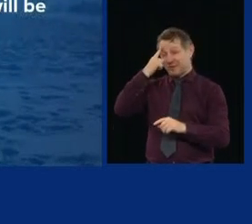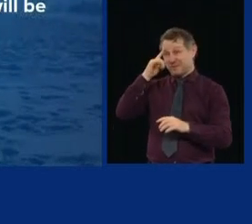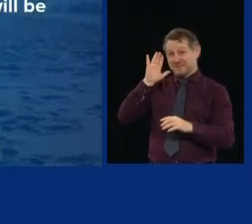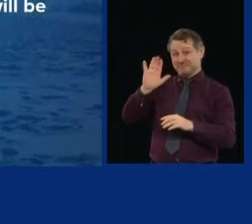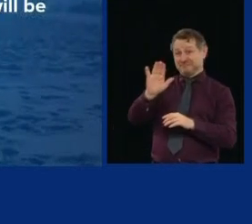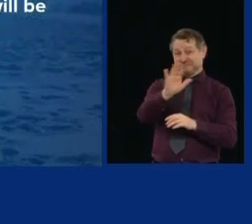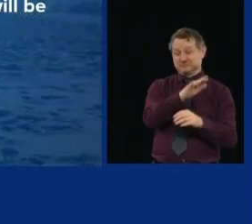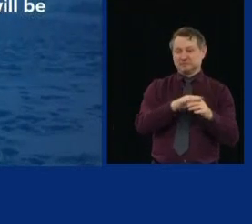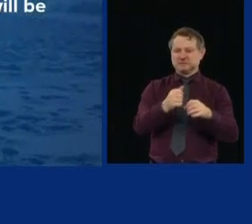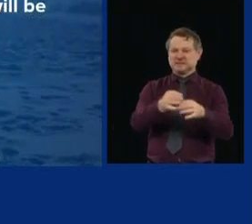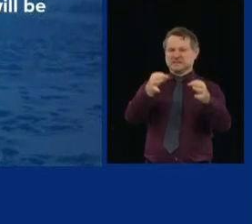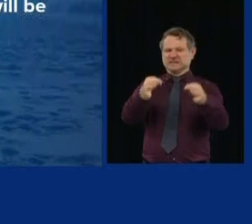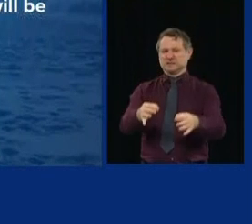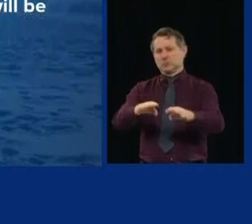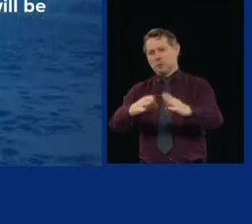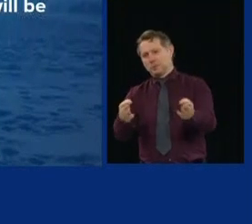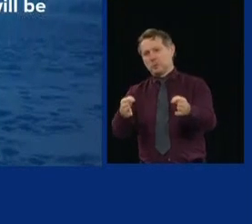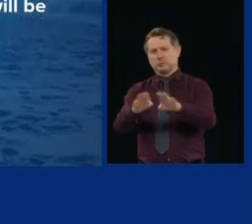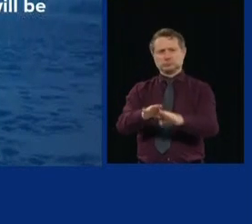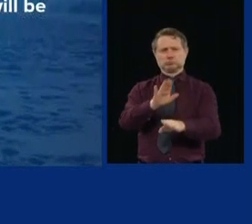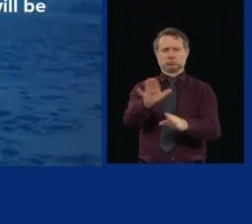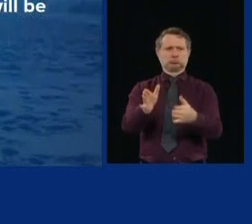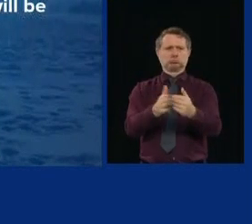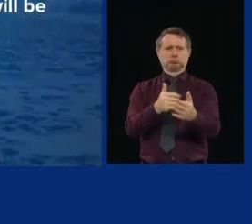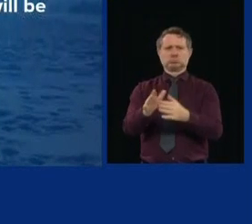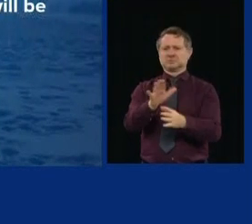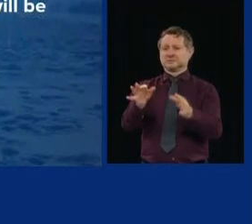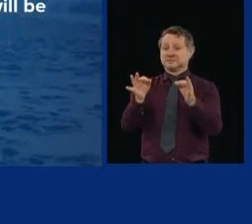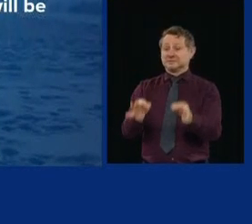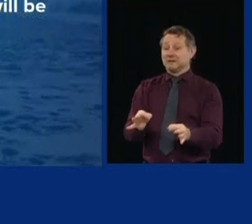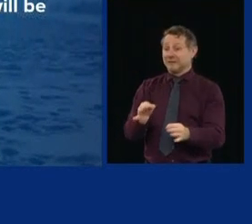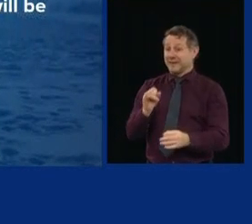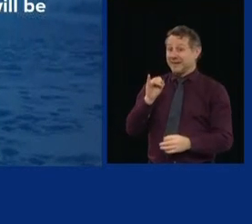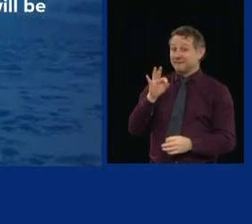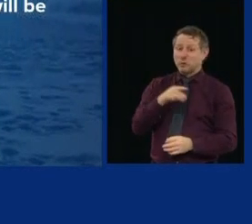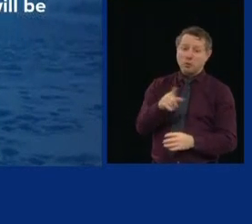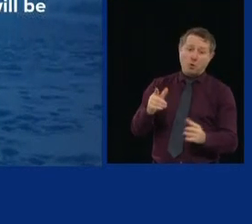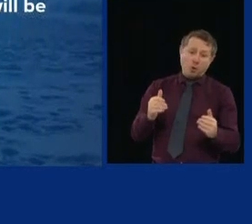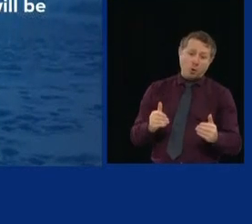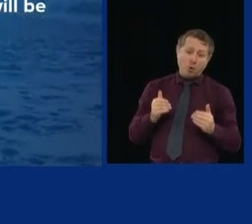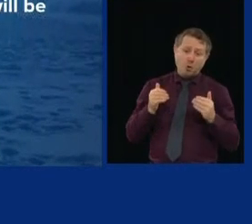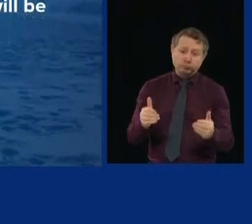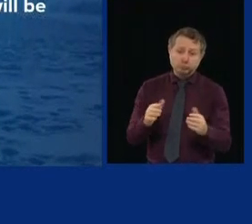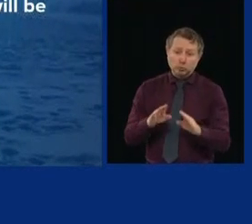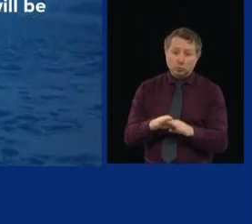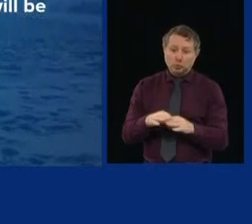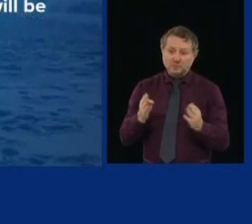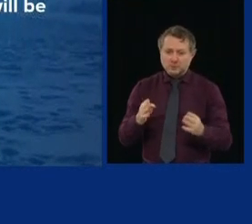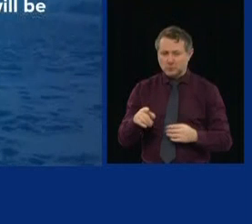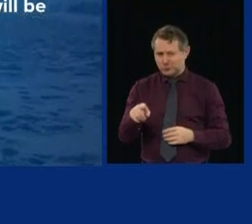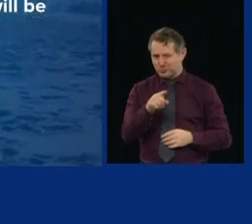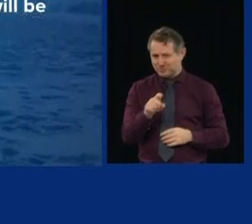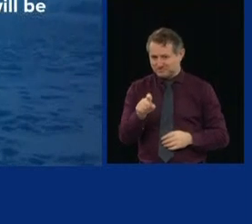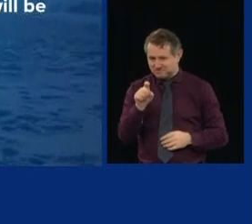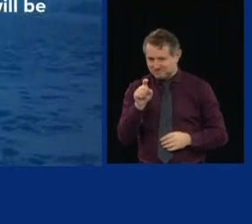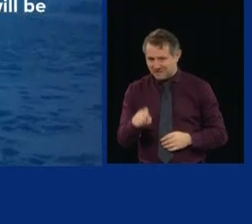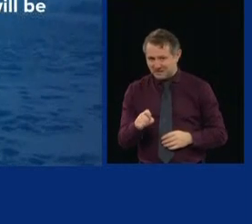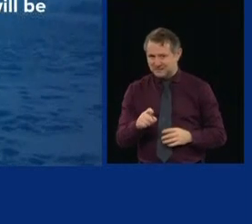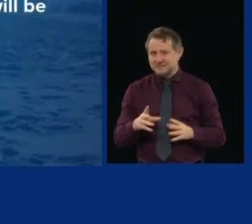stay closed. If they choose to open, they must adopt the